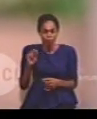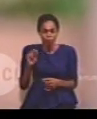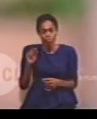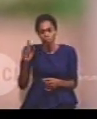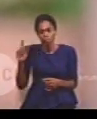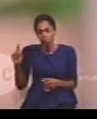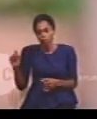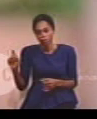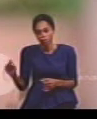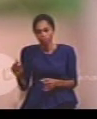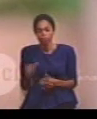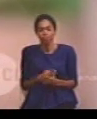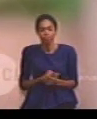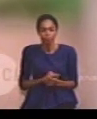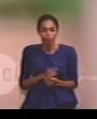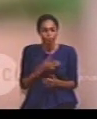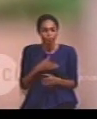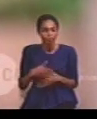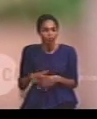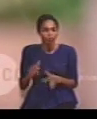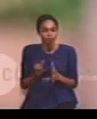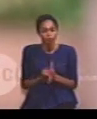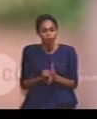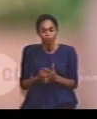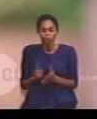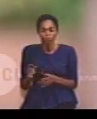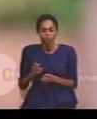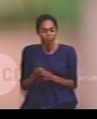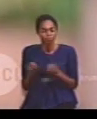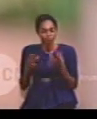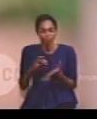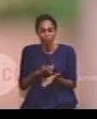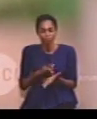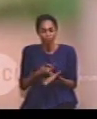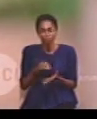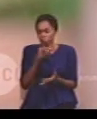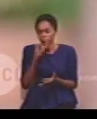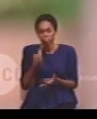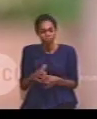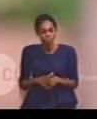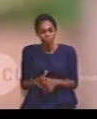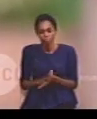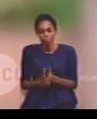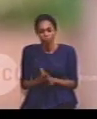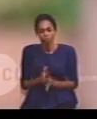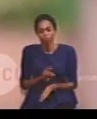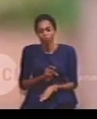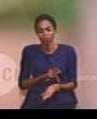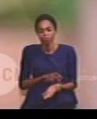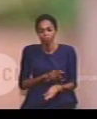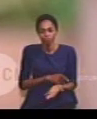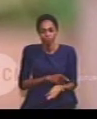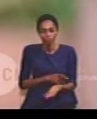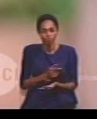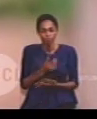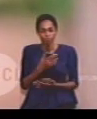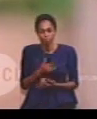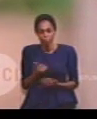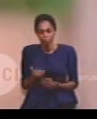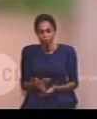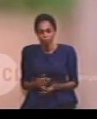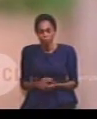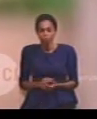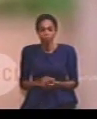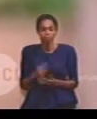was unable to conceive again. After much treatment, I didn't conceive. So my gynae doctor asked me to go and conduct